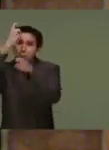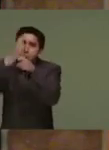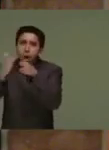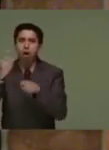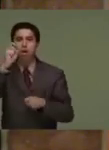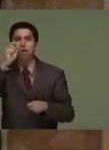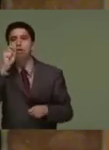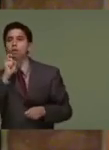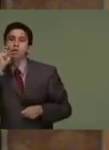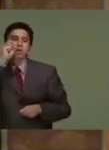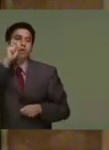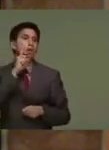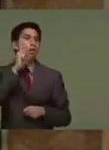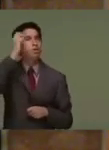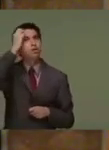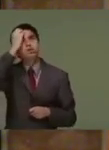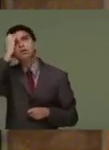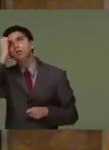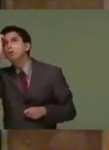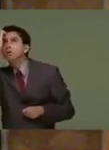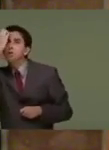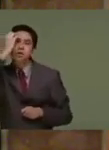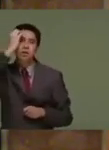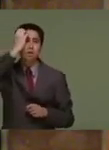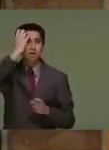than Rogaine and a couple of other hair for men,